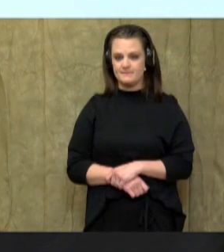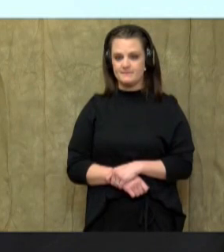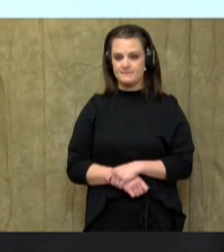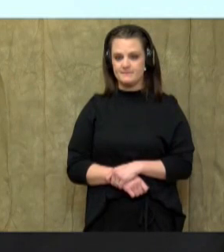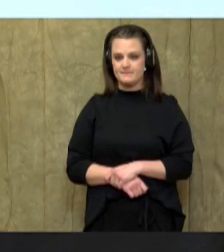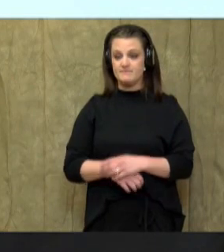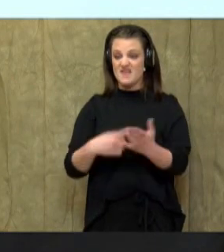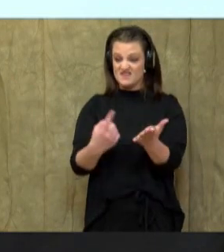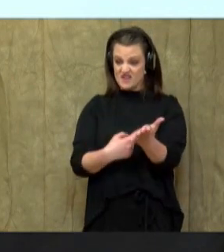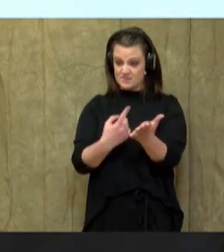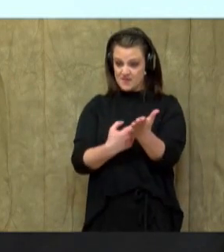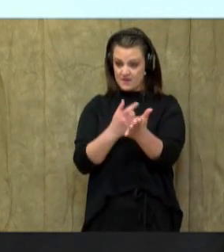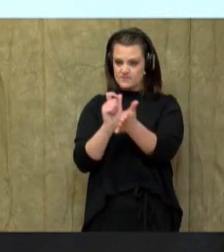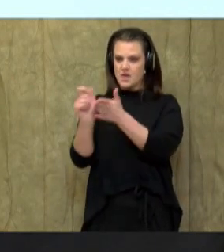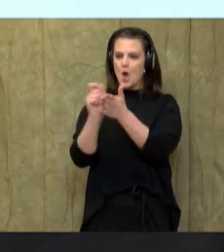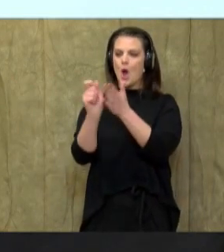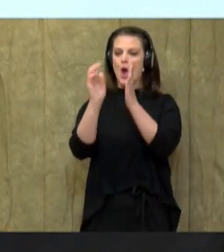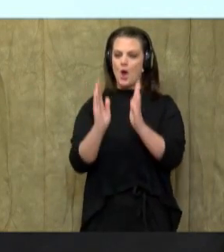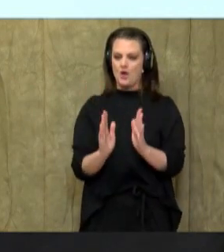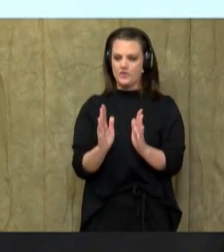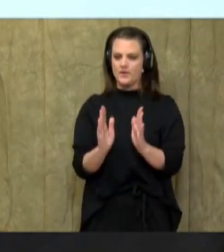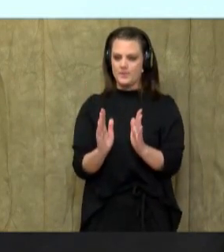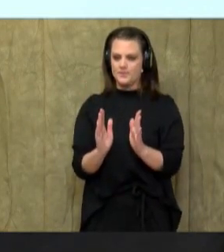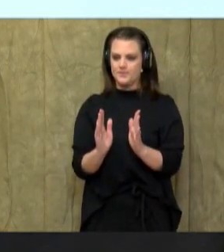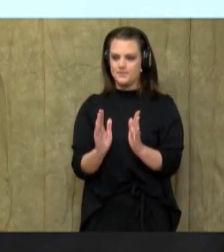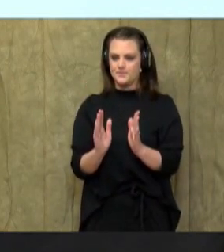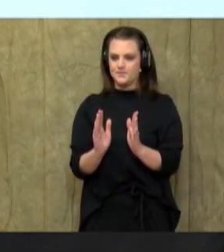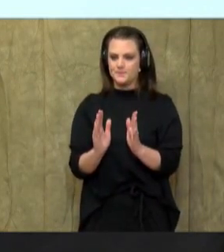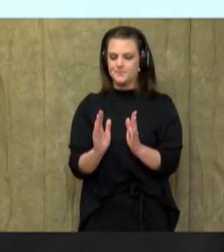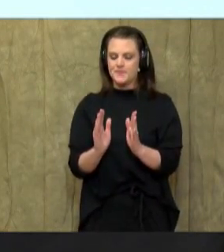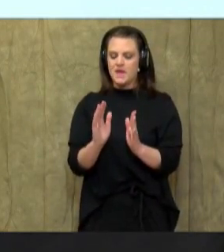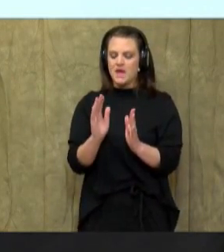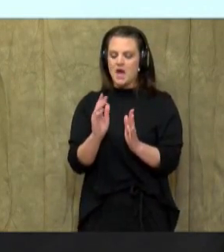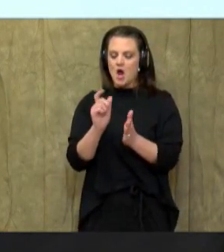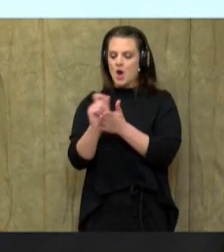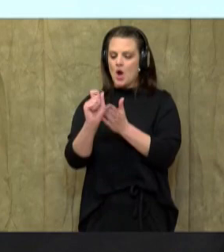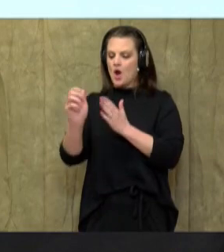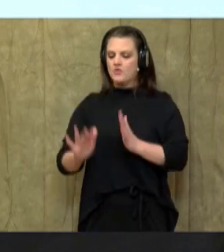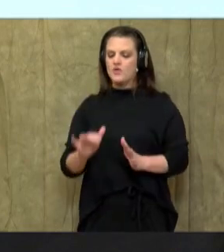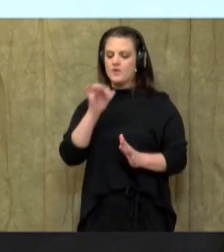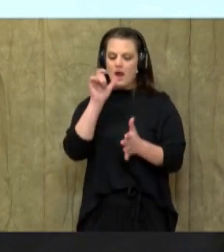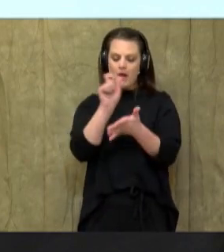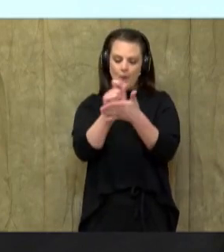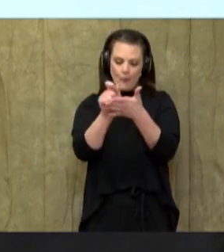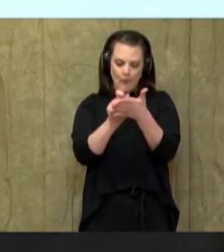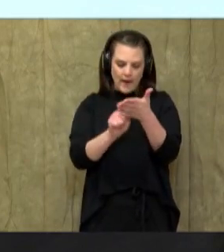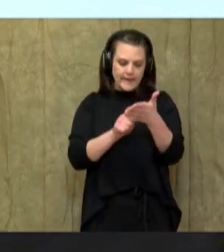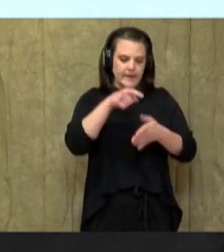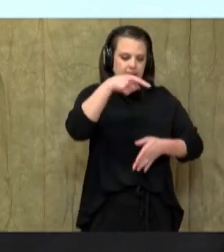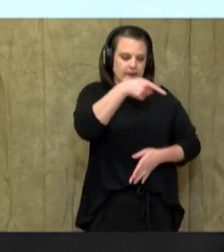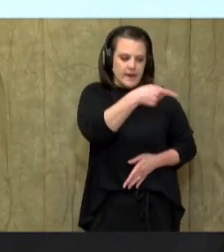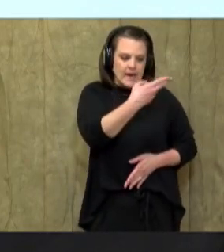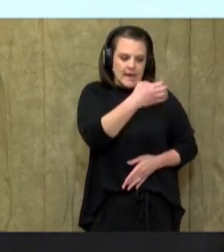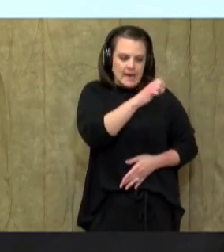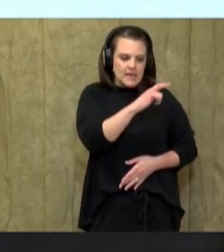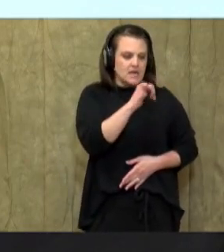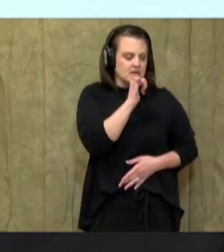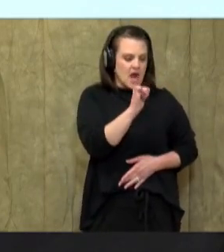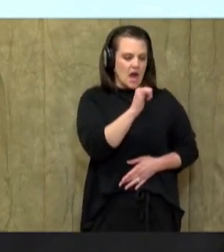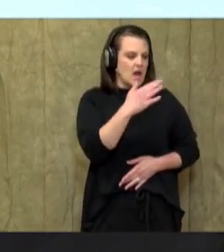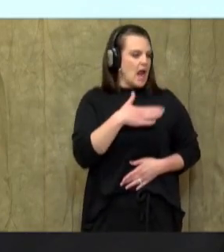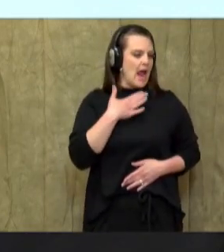Sometimes the author will not tell you that they're not happy with the situation, but they'll say,